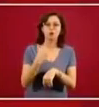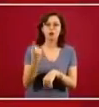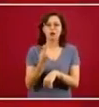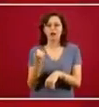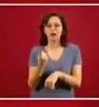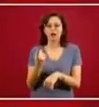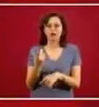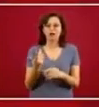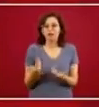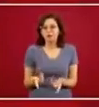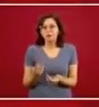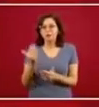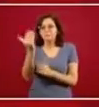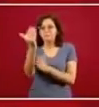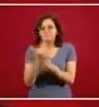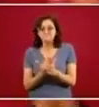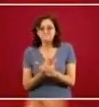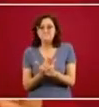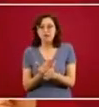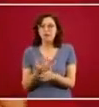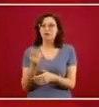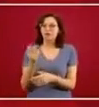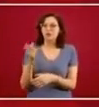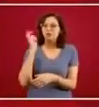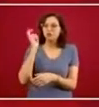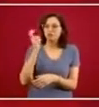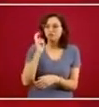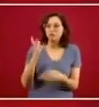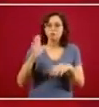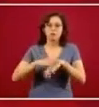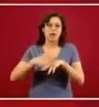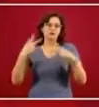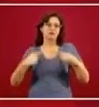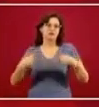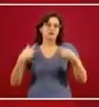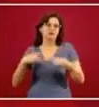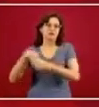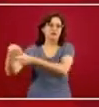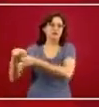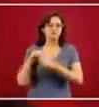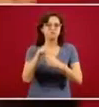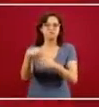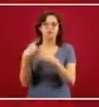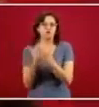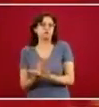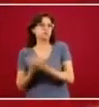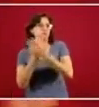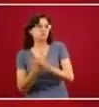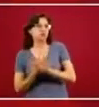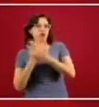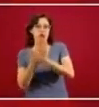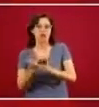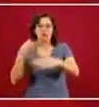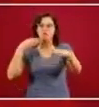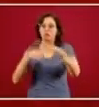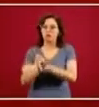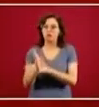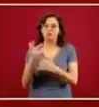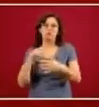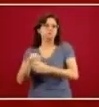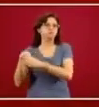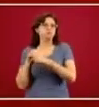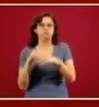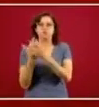would create higher gatherings of people within the public transportation systems. The